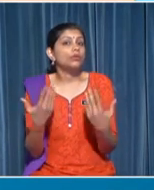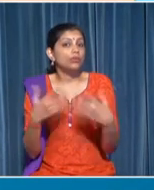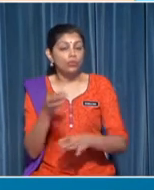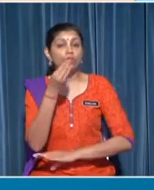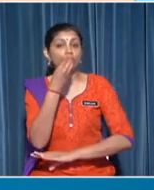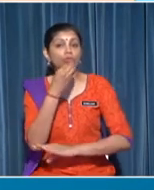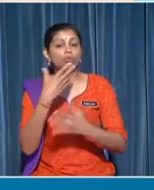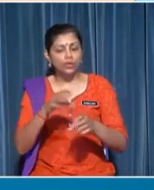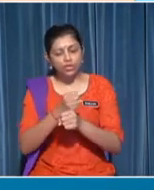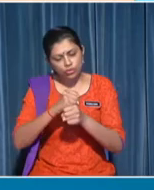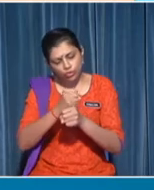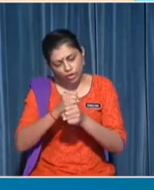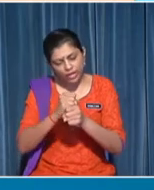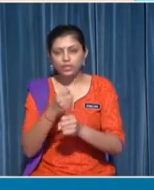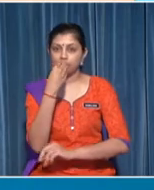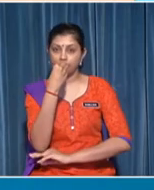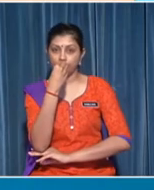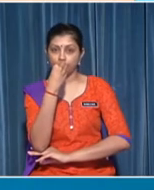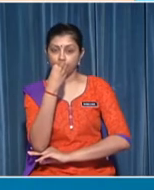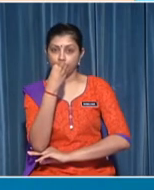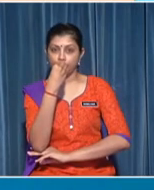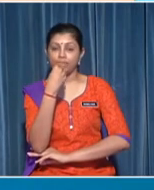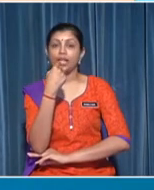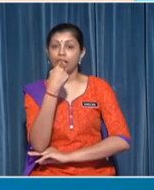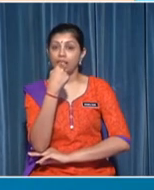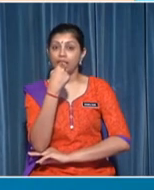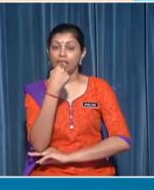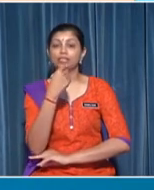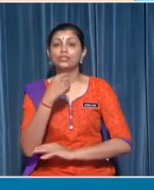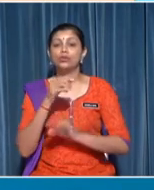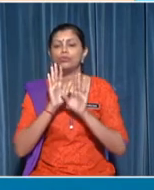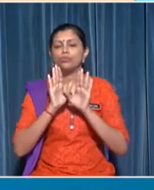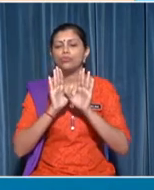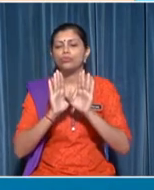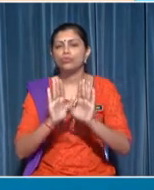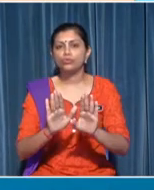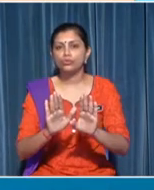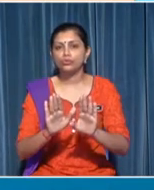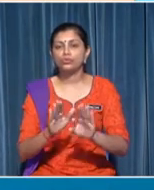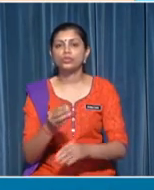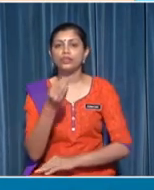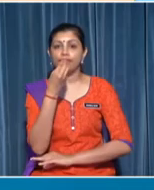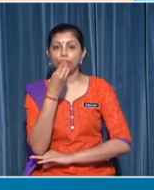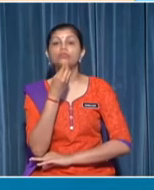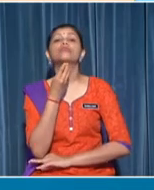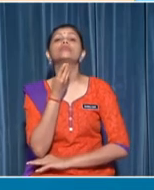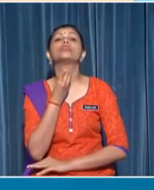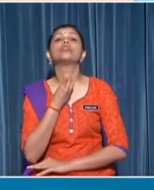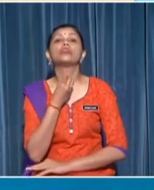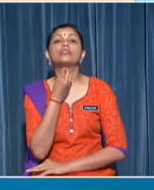grinded properly, the tongue will then push the chewed food to the throat to be